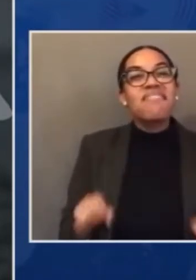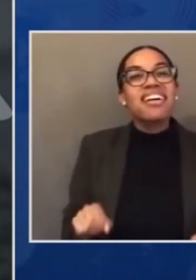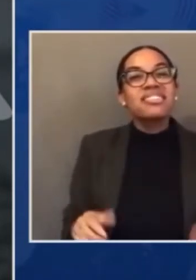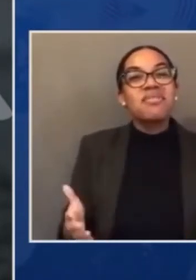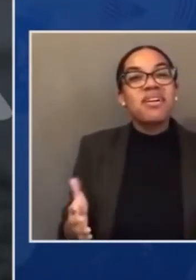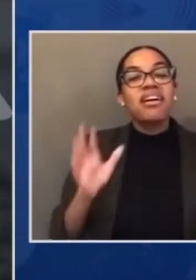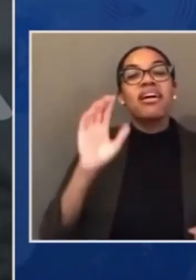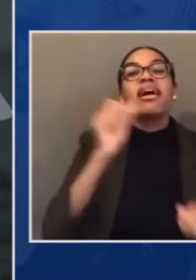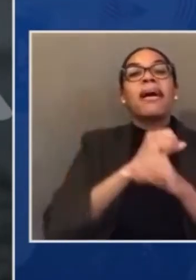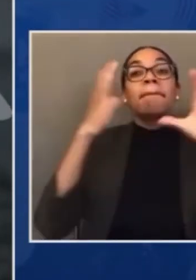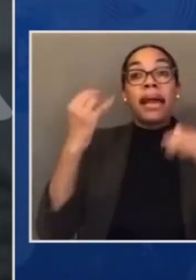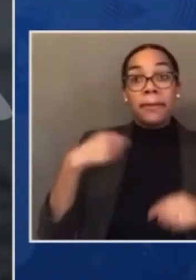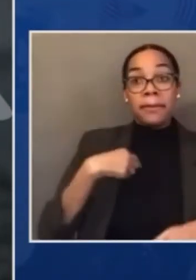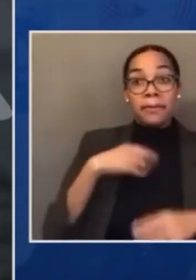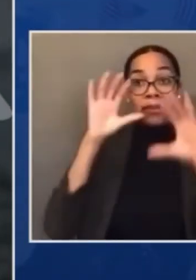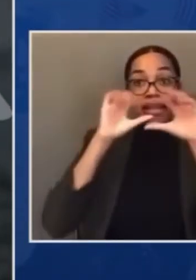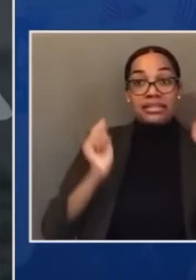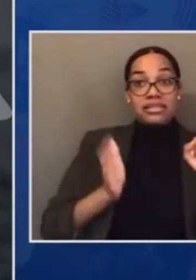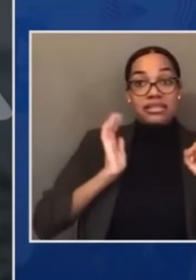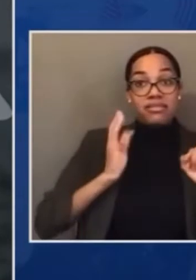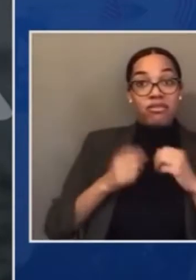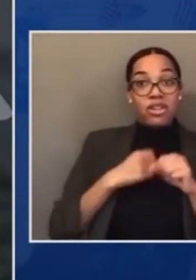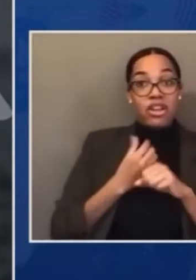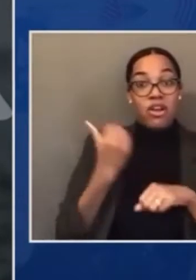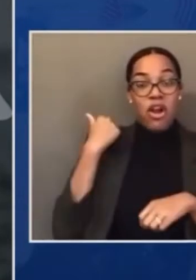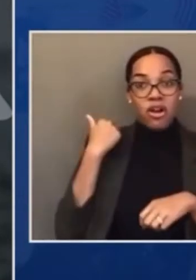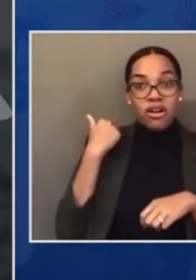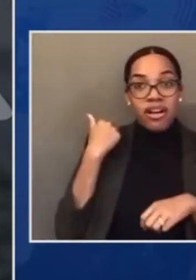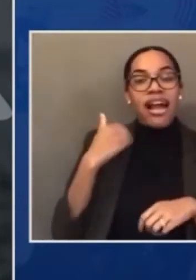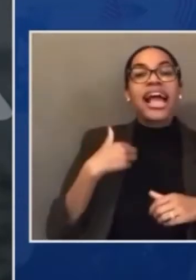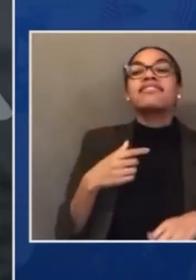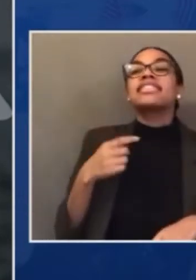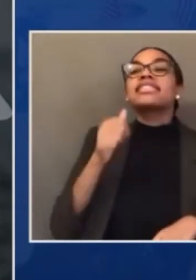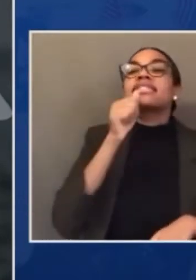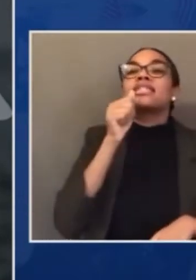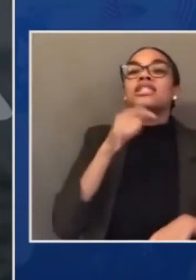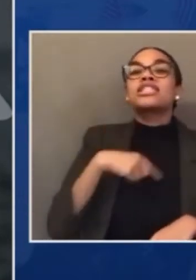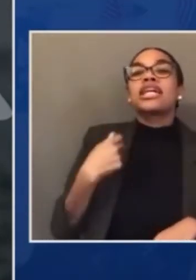secret Chinese bank account when I was running for re-election?